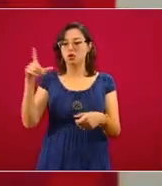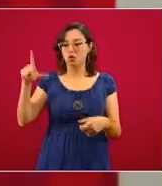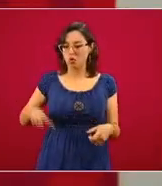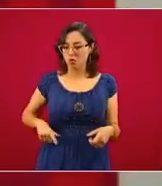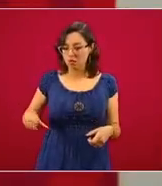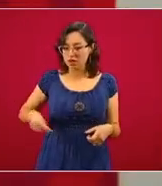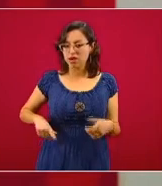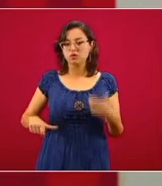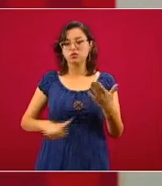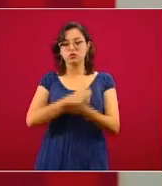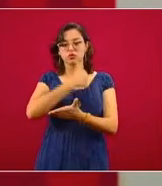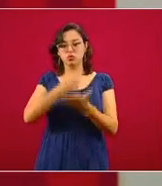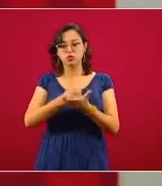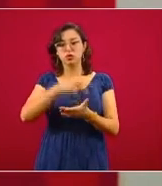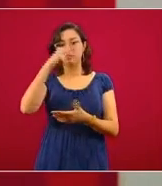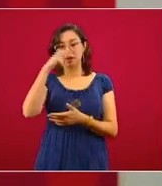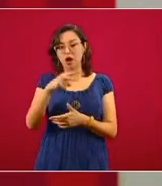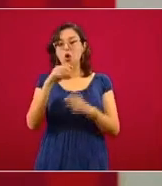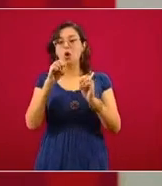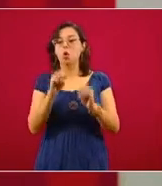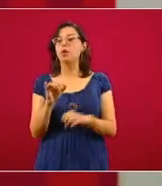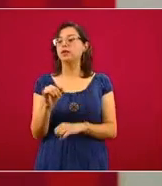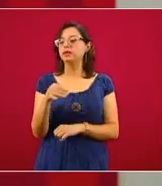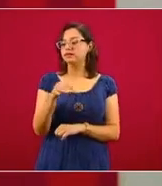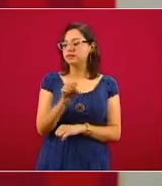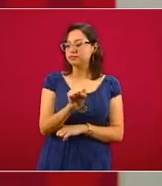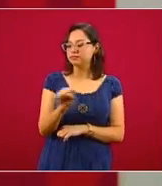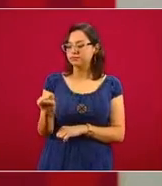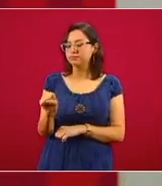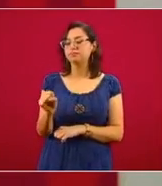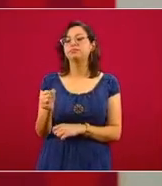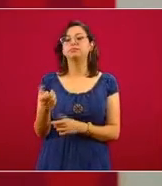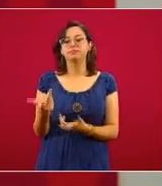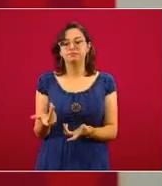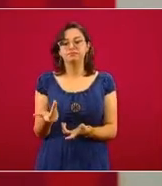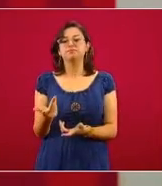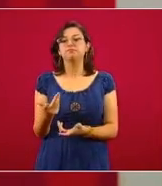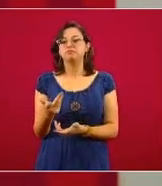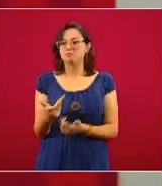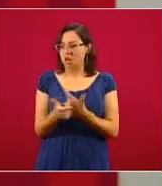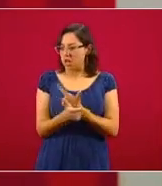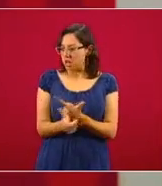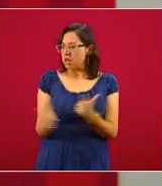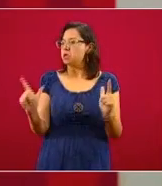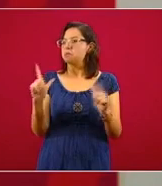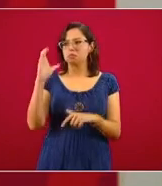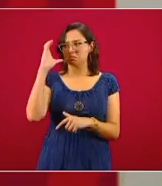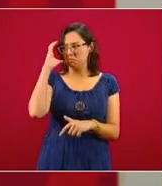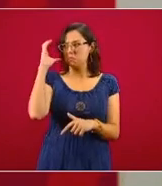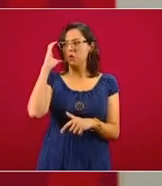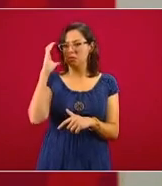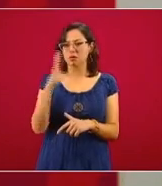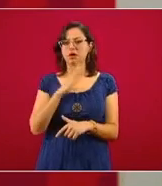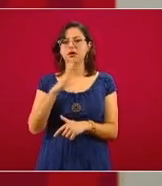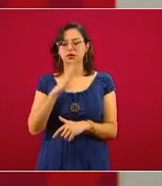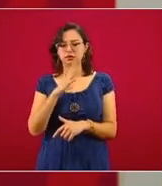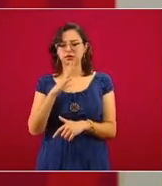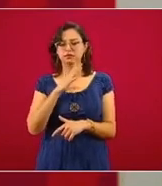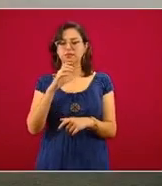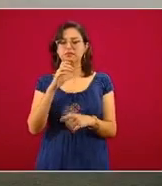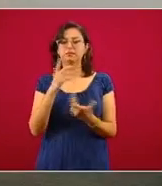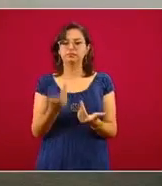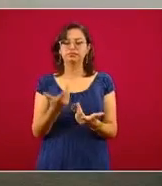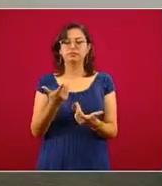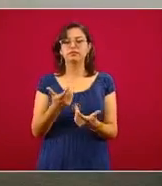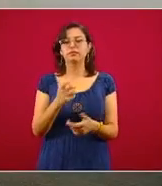de government la ciudad hospitals in the o del city Instituto or Mexicano del the Seguro EAMS Social que hospitals todavía that tienen have espacio, space and you can go de la to them. Secretaría de Salud The y Relaciones Ministry of Laborales con